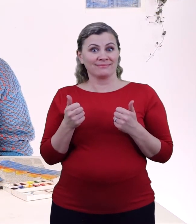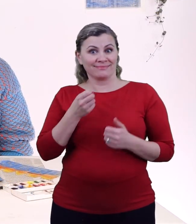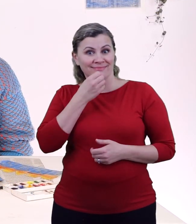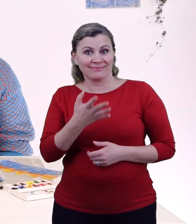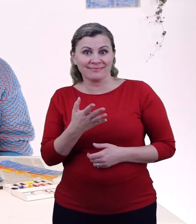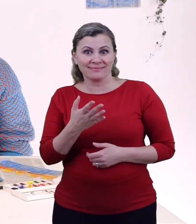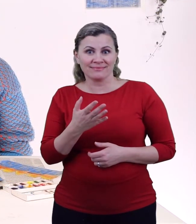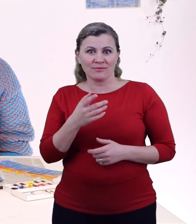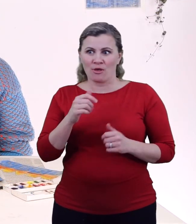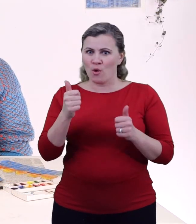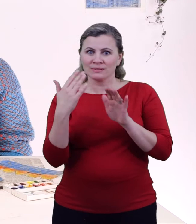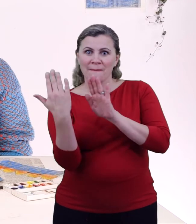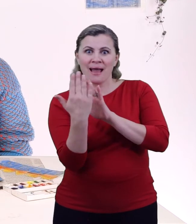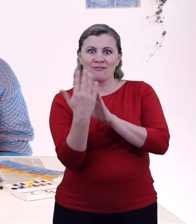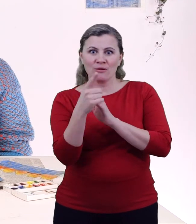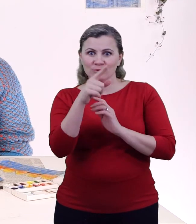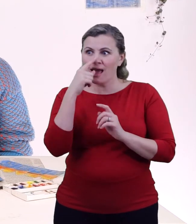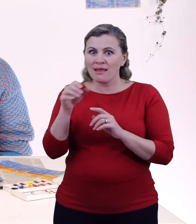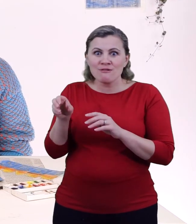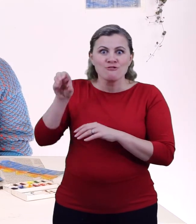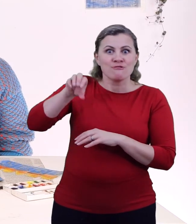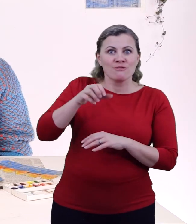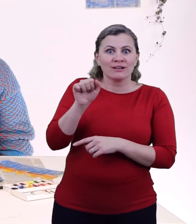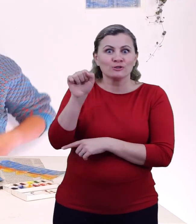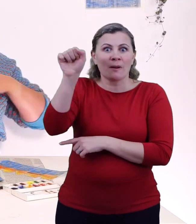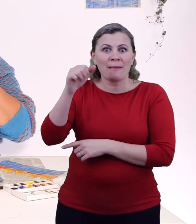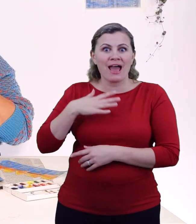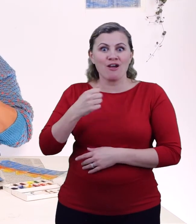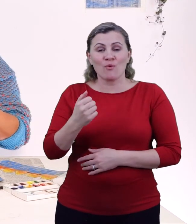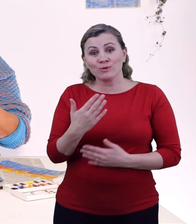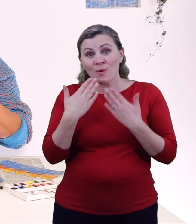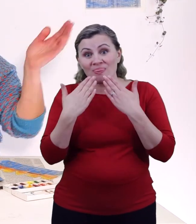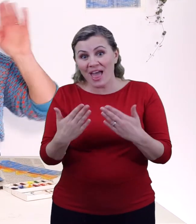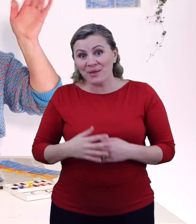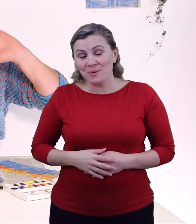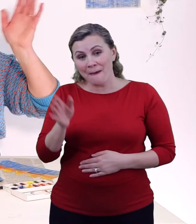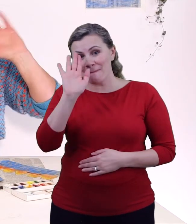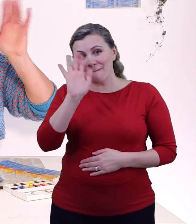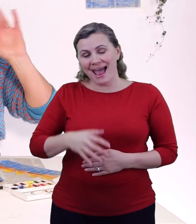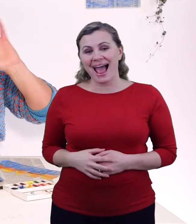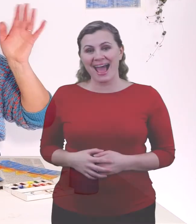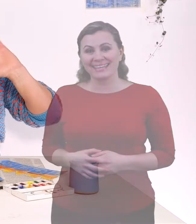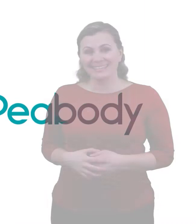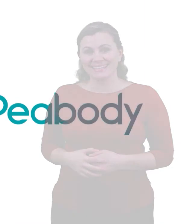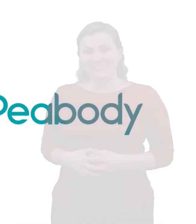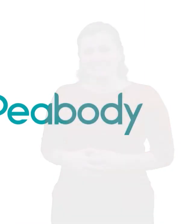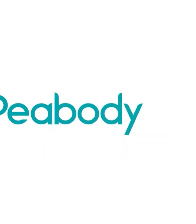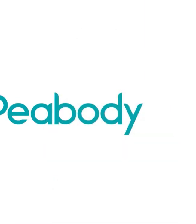your skyline backdrop for some amazing superhero adventures. Thank you, goodbye.